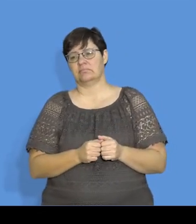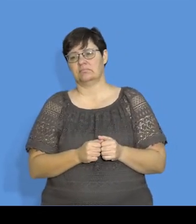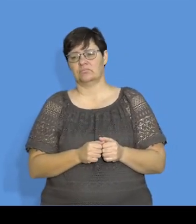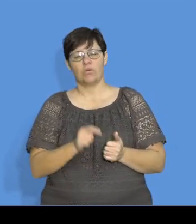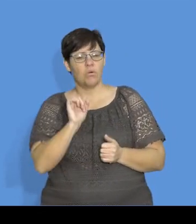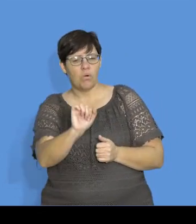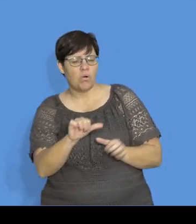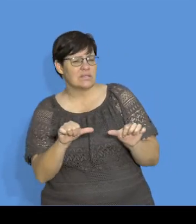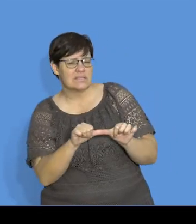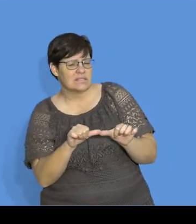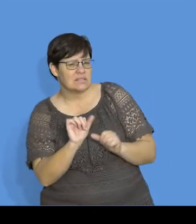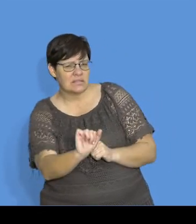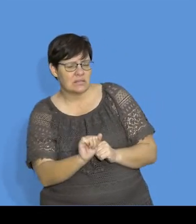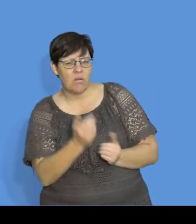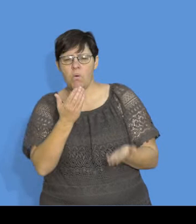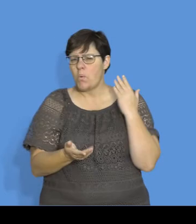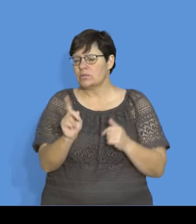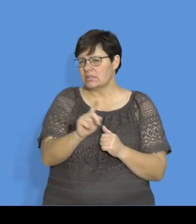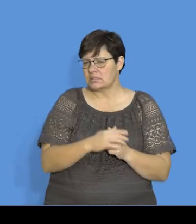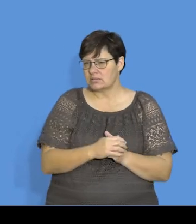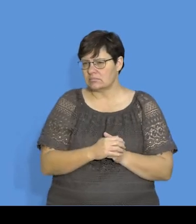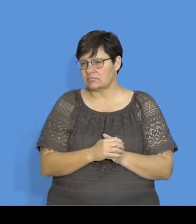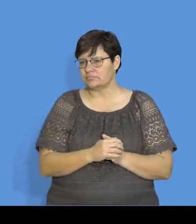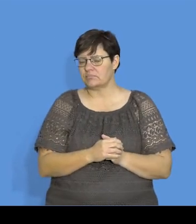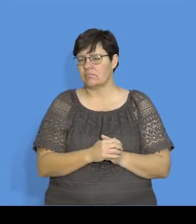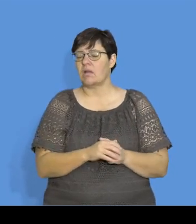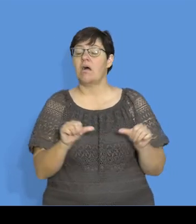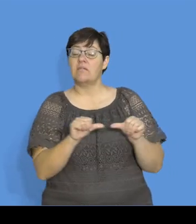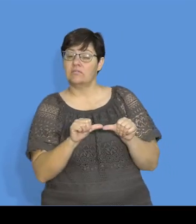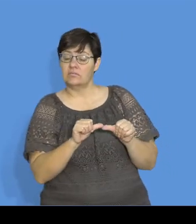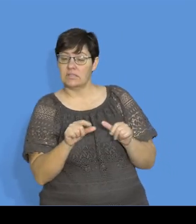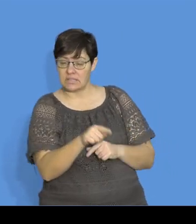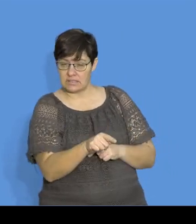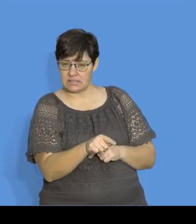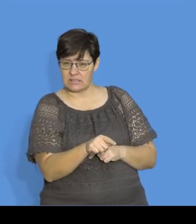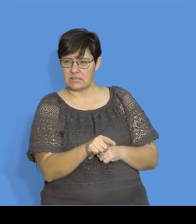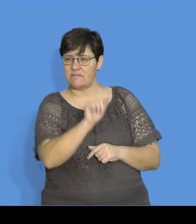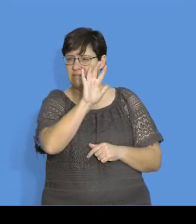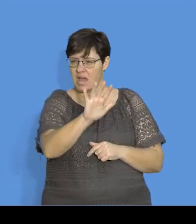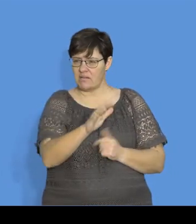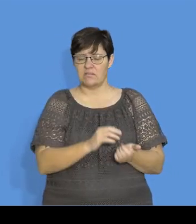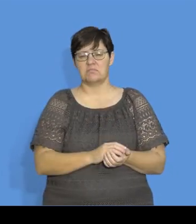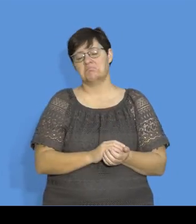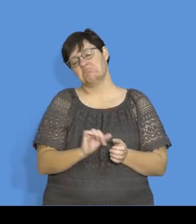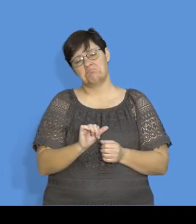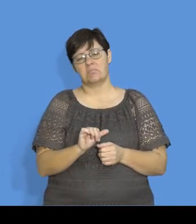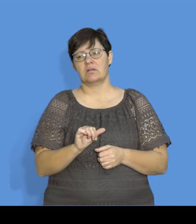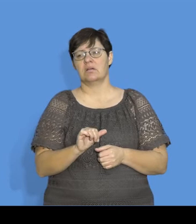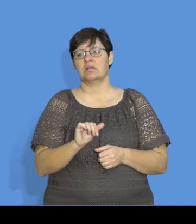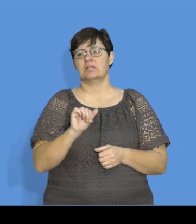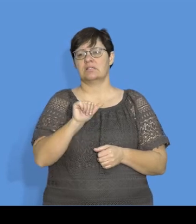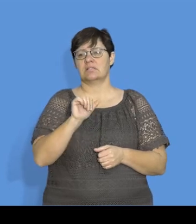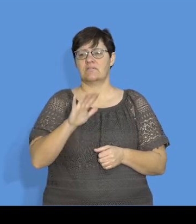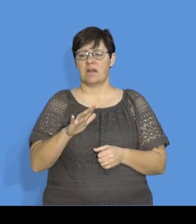what is the shoe size and what is the weight? Found that the shoe size was 5 and the weight was 65